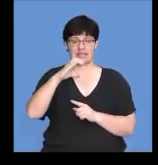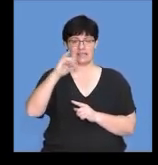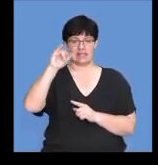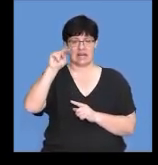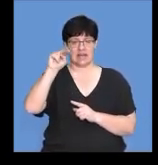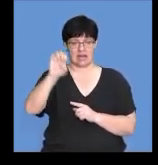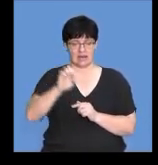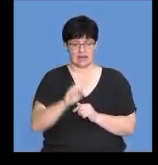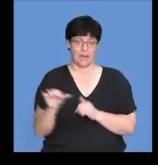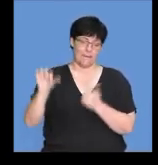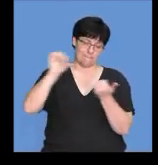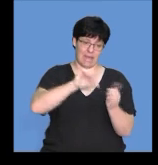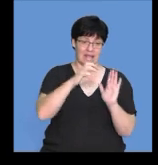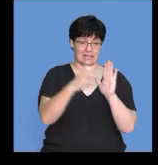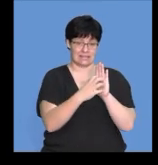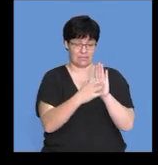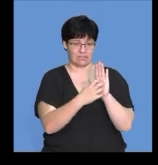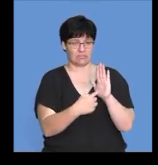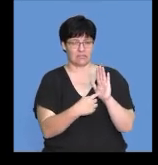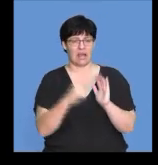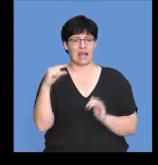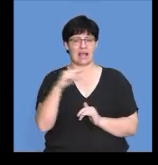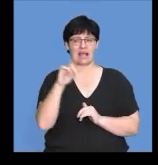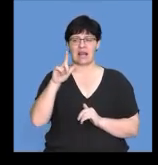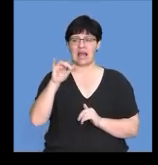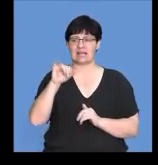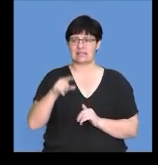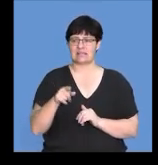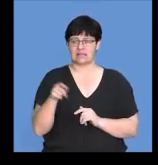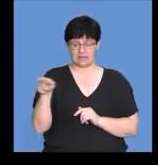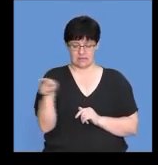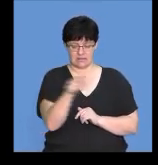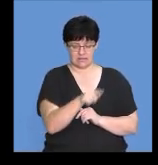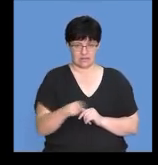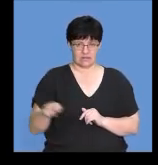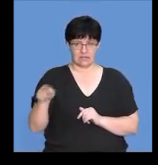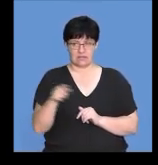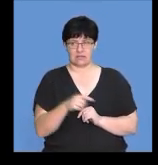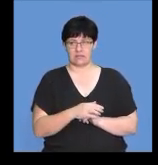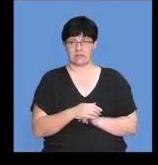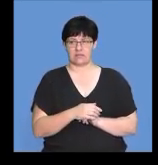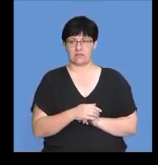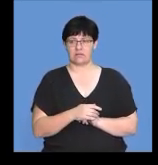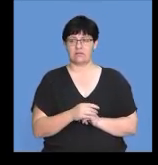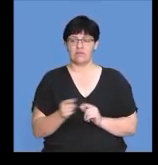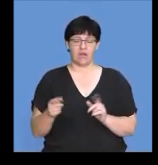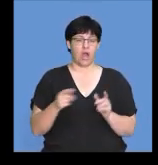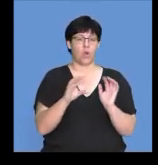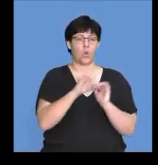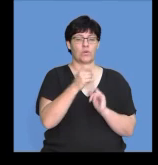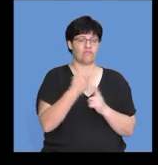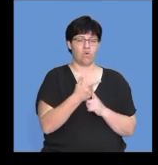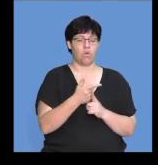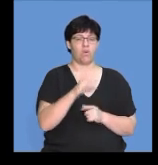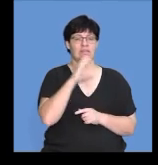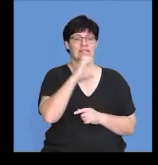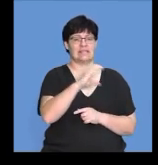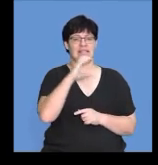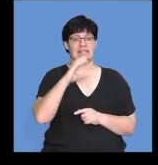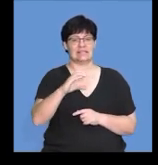back to this table and let's look at what glycine is. So glycine is coded for by